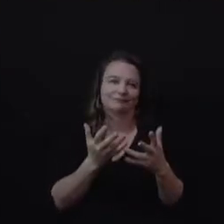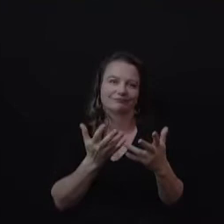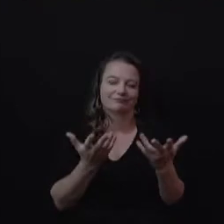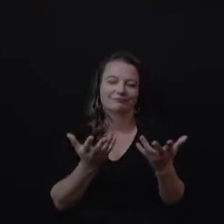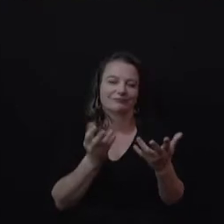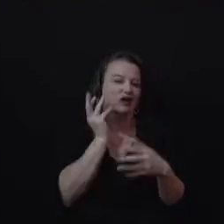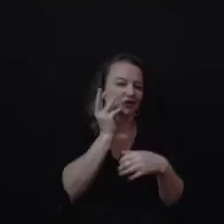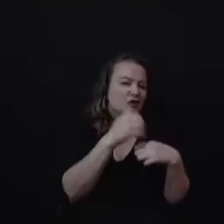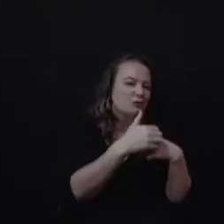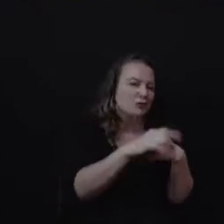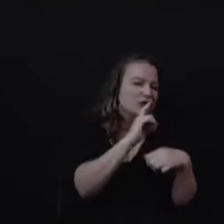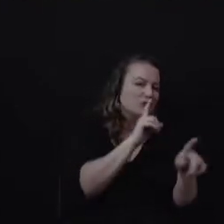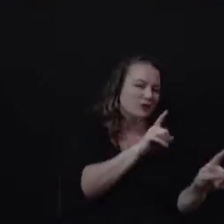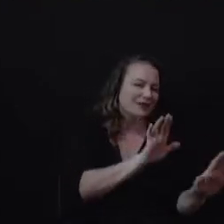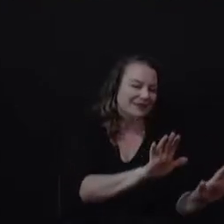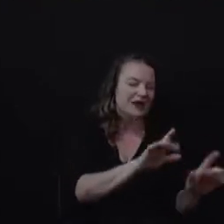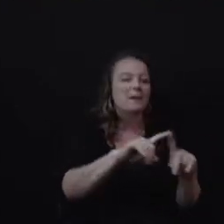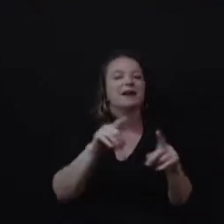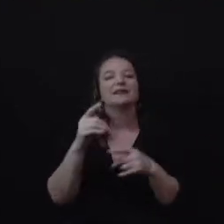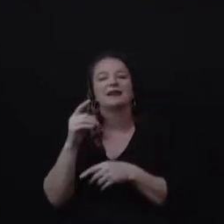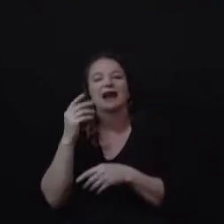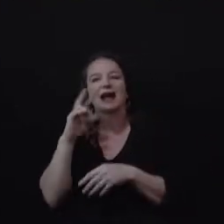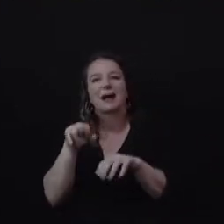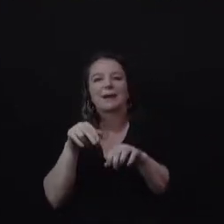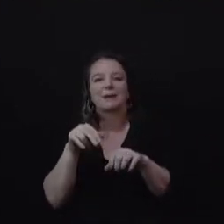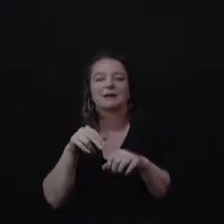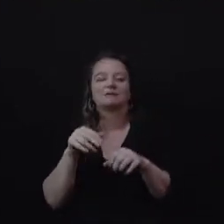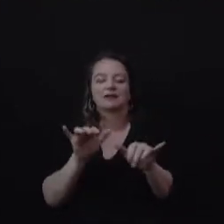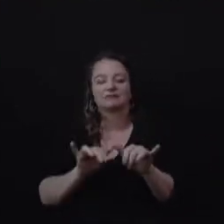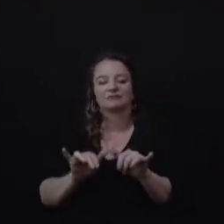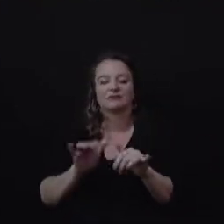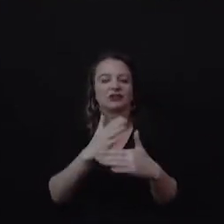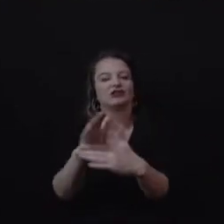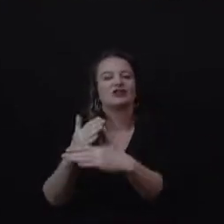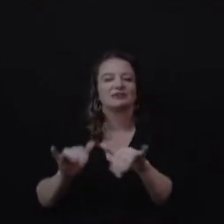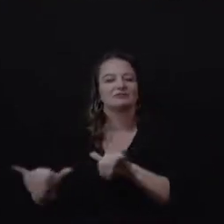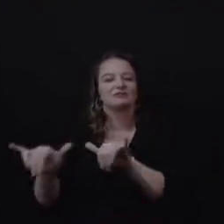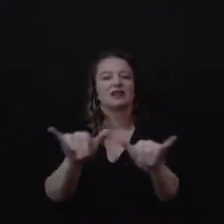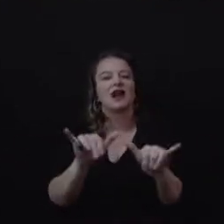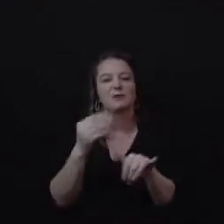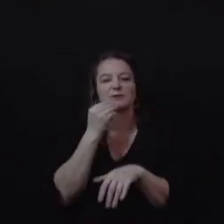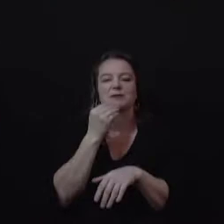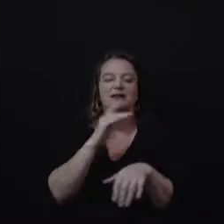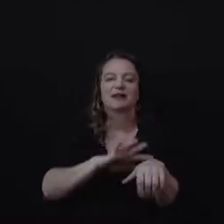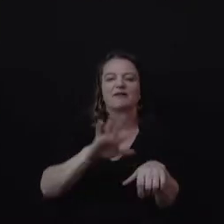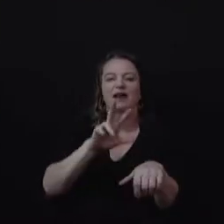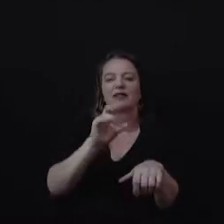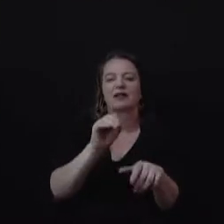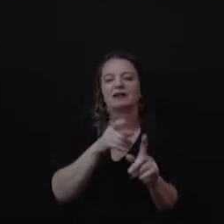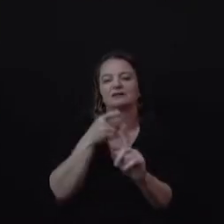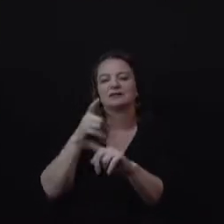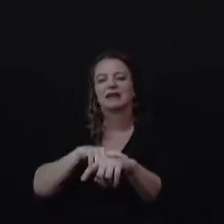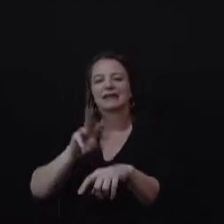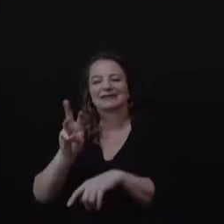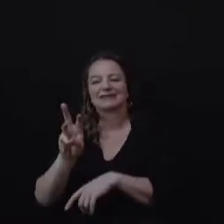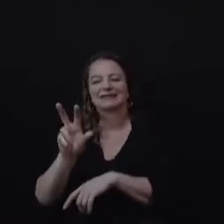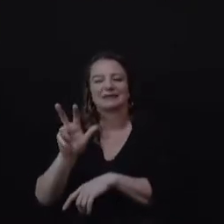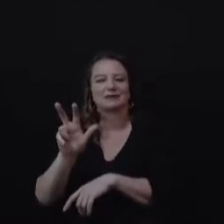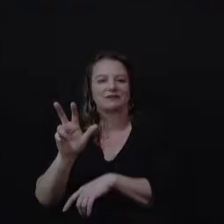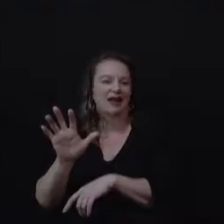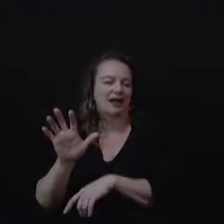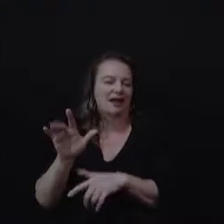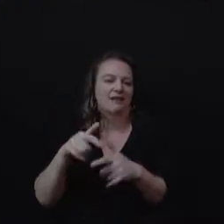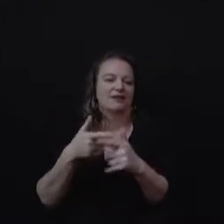is real, but I mean a common meal. We share a common meal from 5:30 to about 6:25. And then we kind